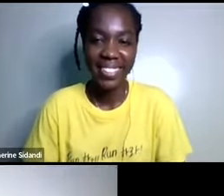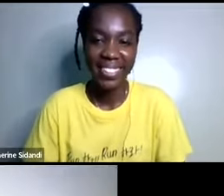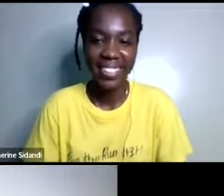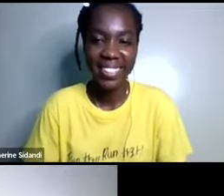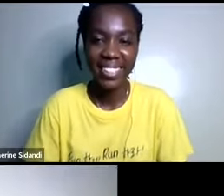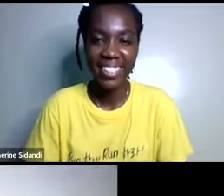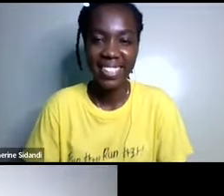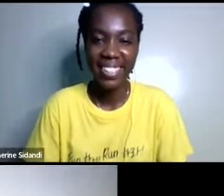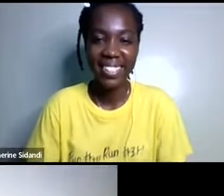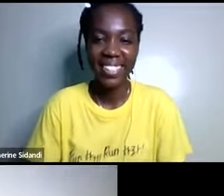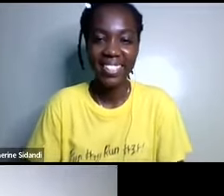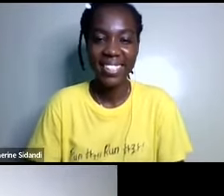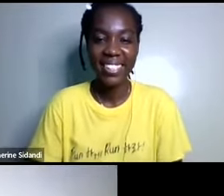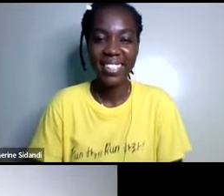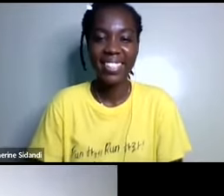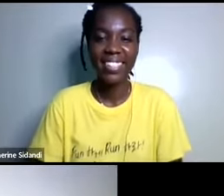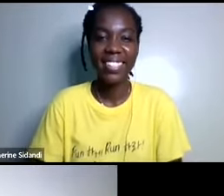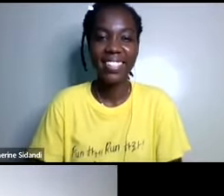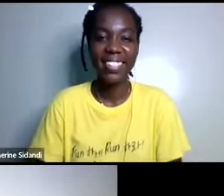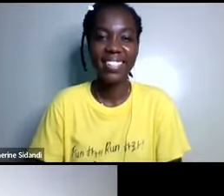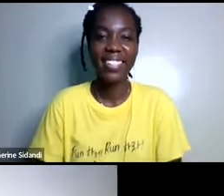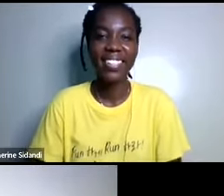Grace, just before you close.